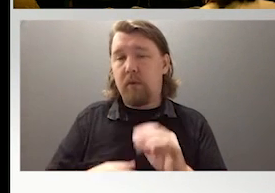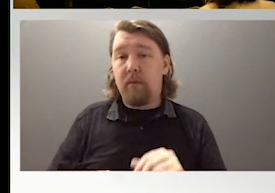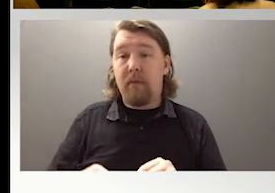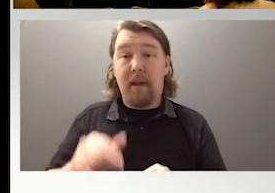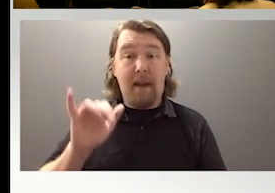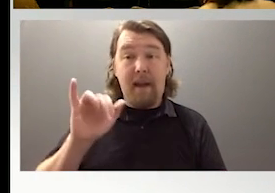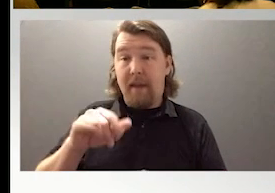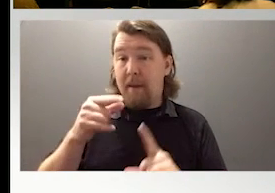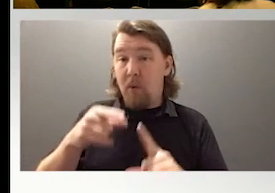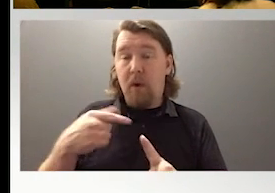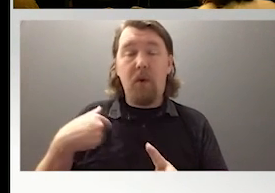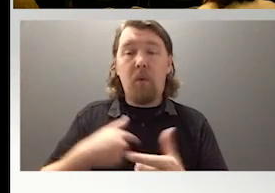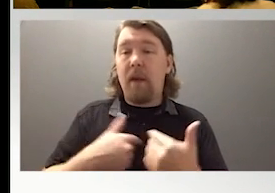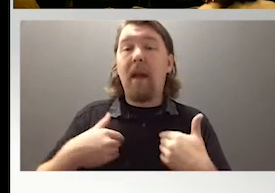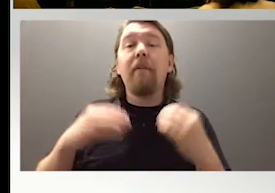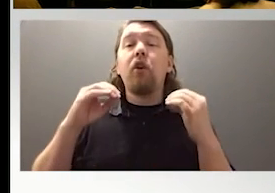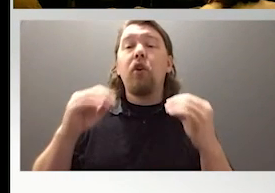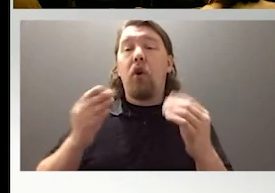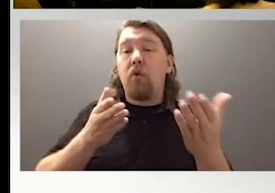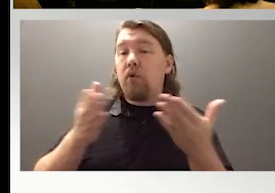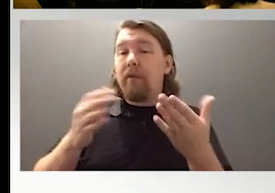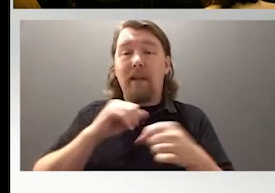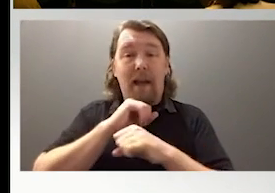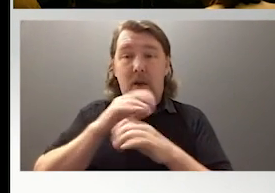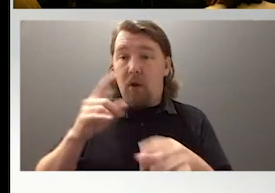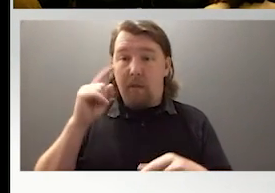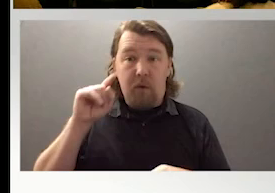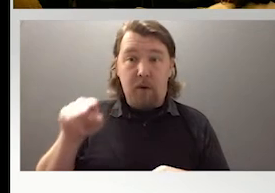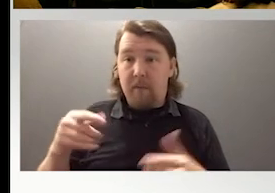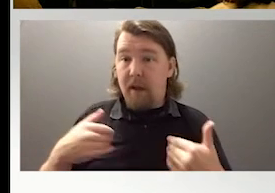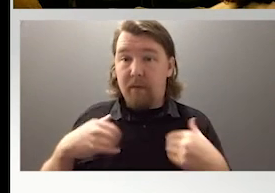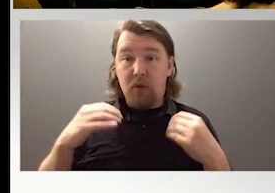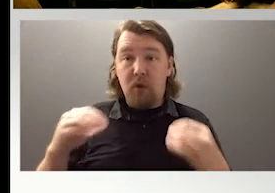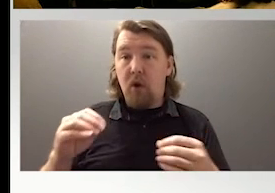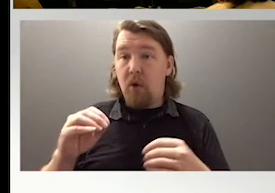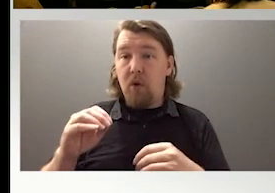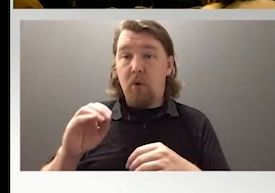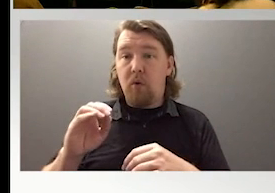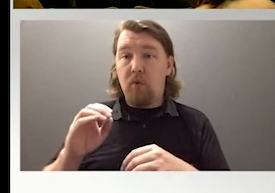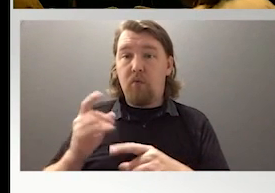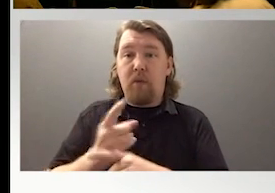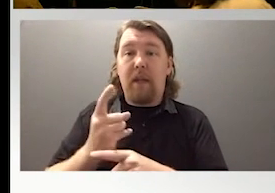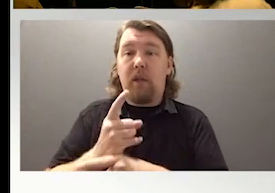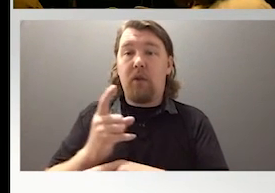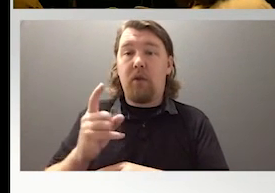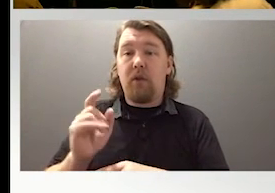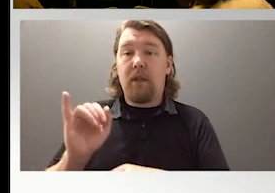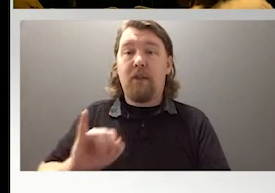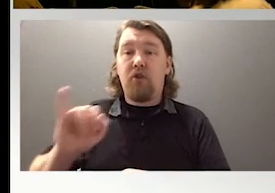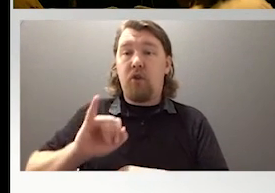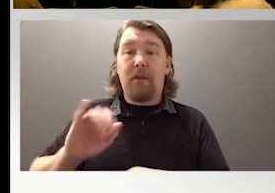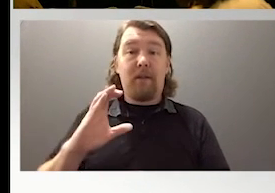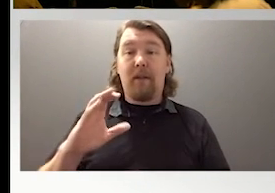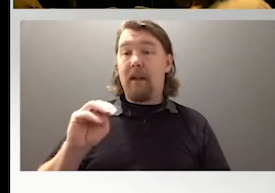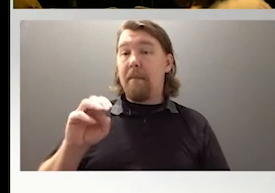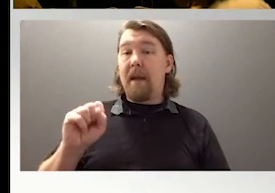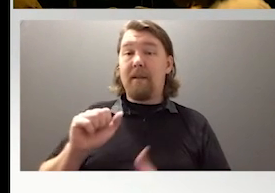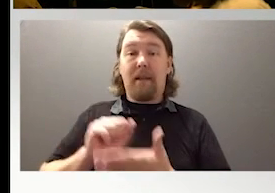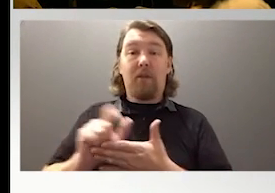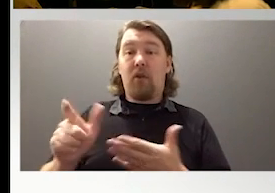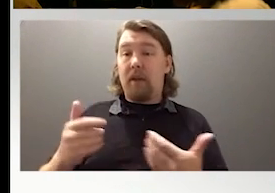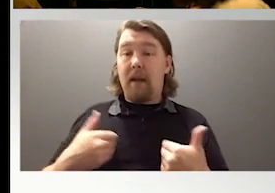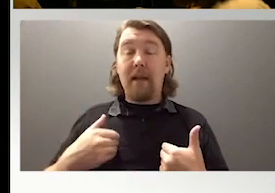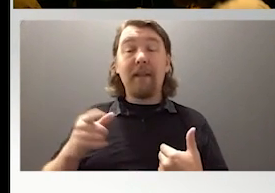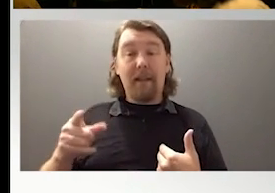have no services whatsoever for him. He has no commercial insurance. CMS is all we have. He's